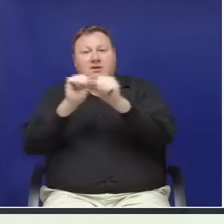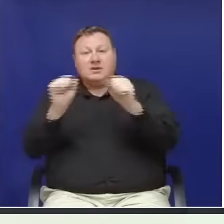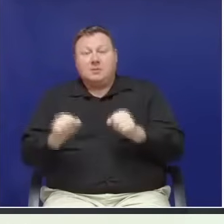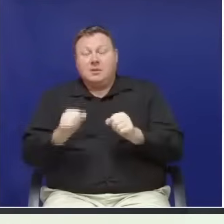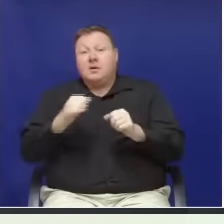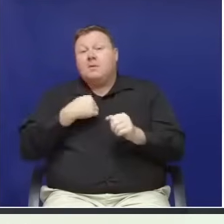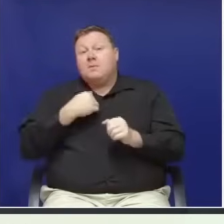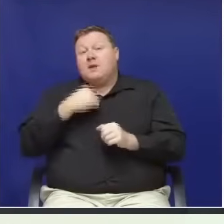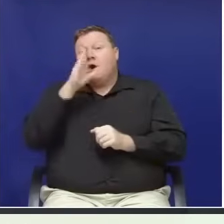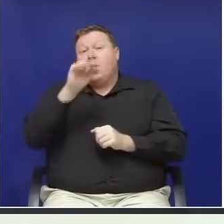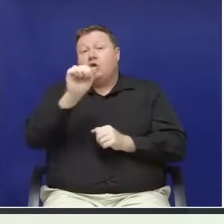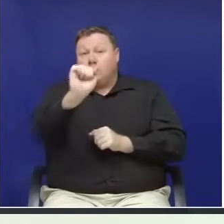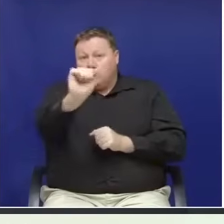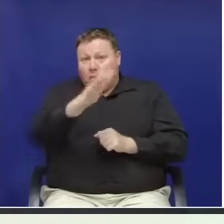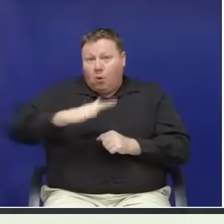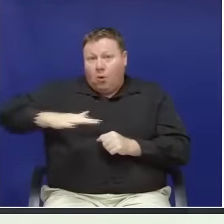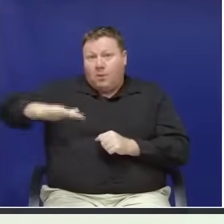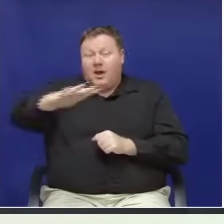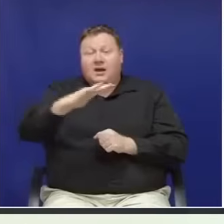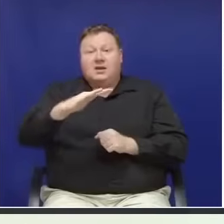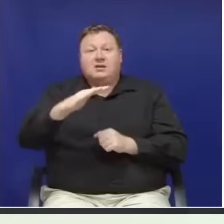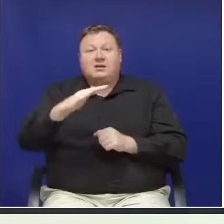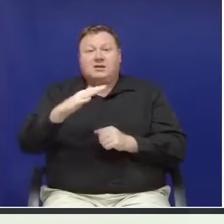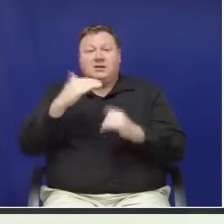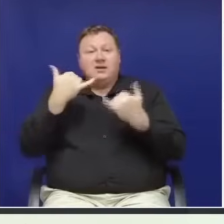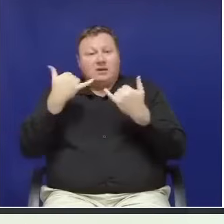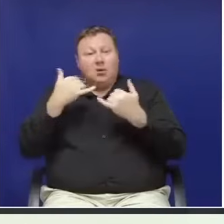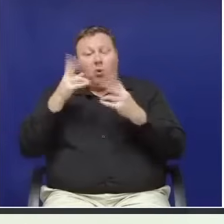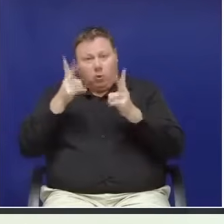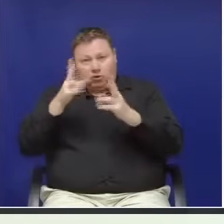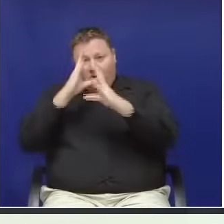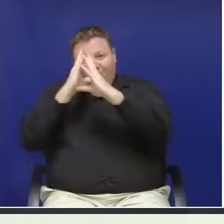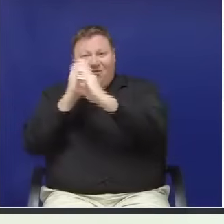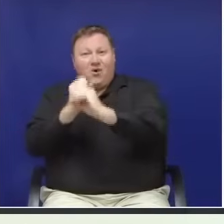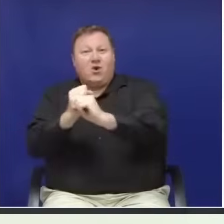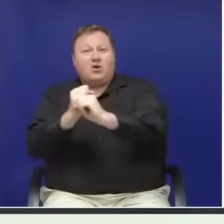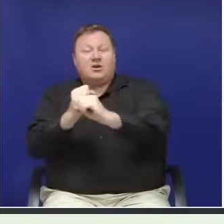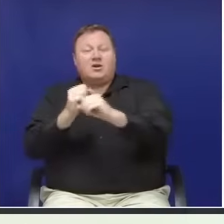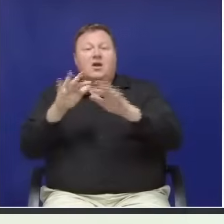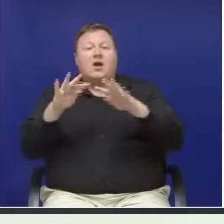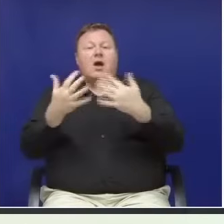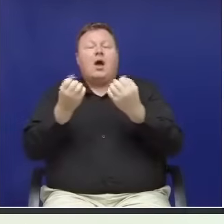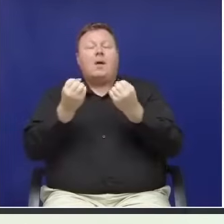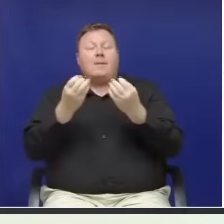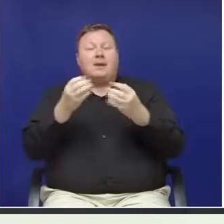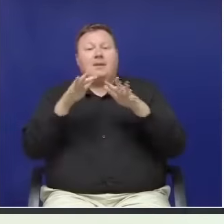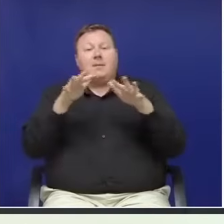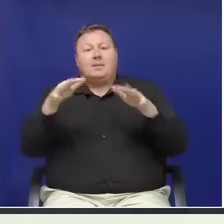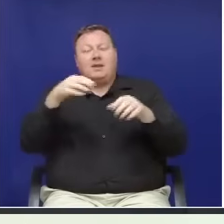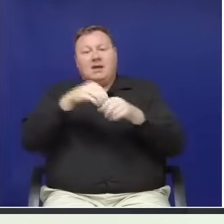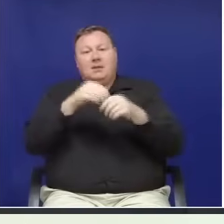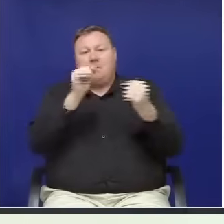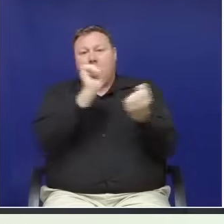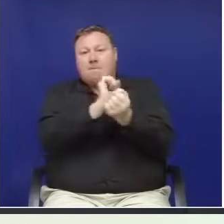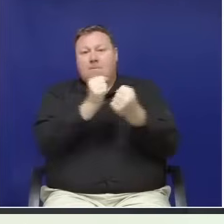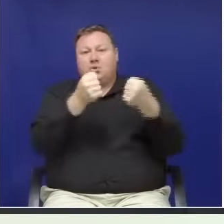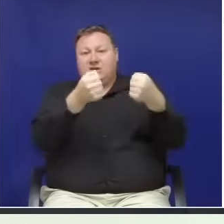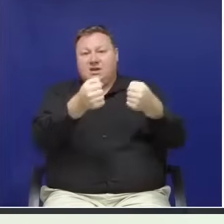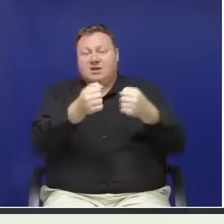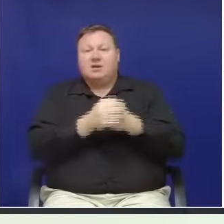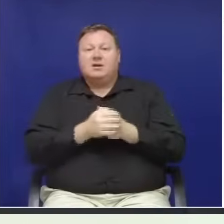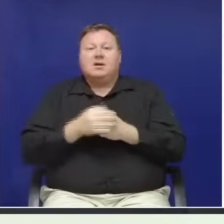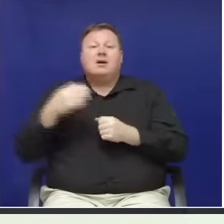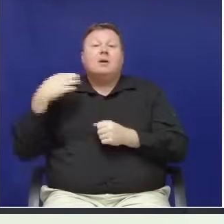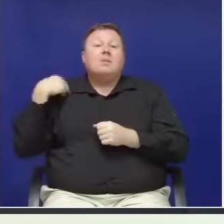space, that has also come under sharp focus with regards to the population in our prisons. So my question is, has the